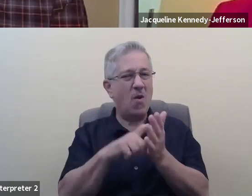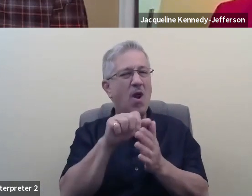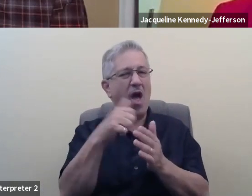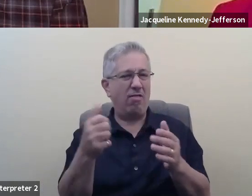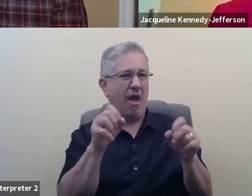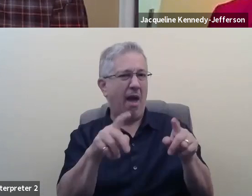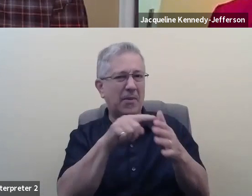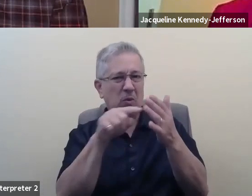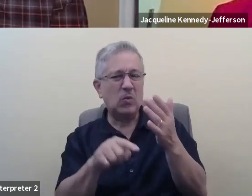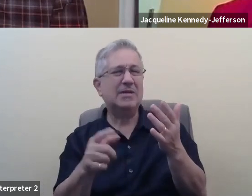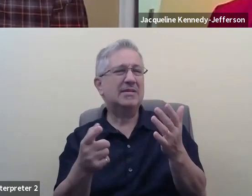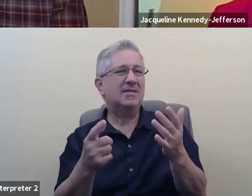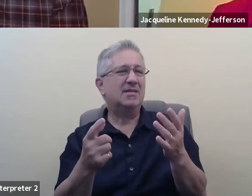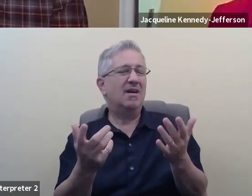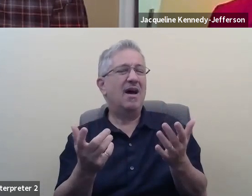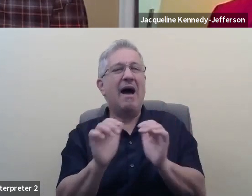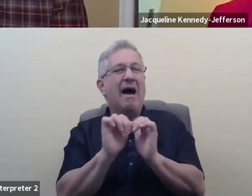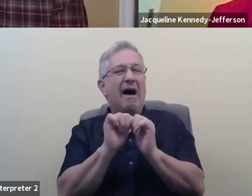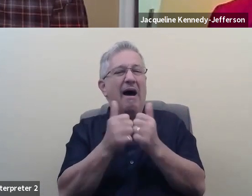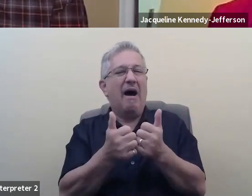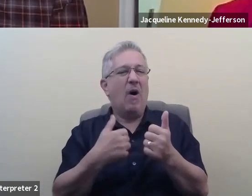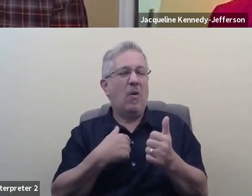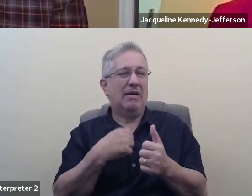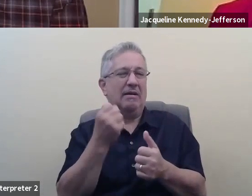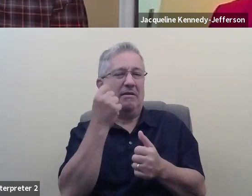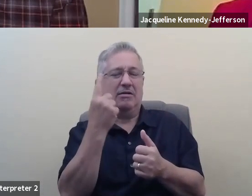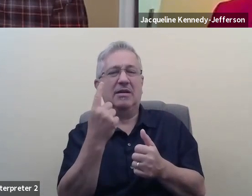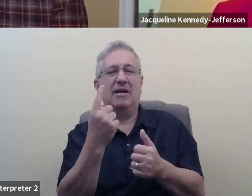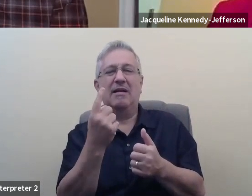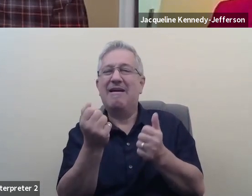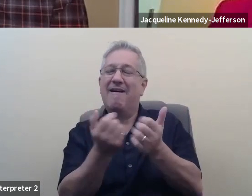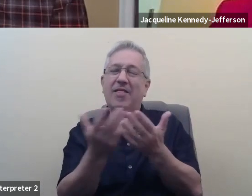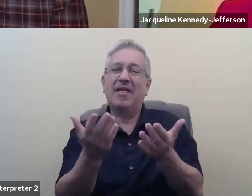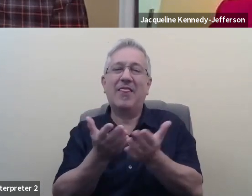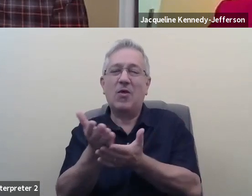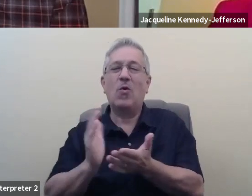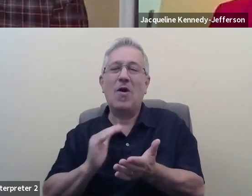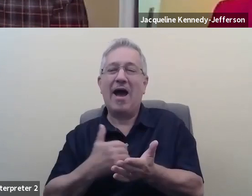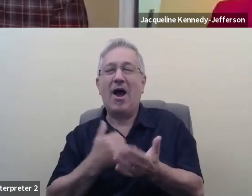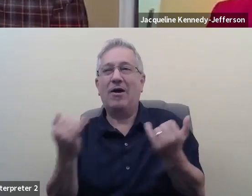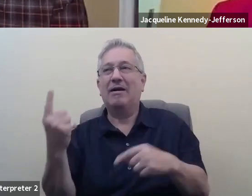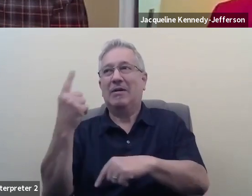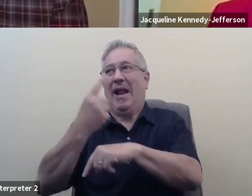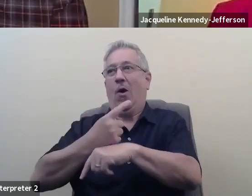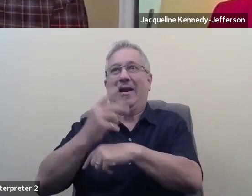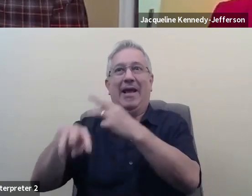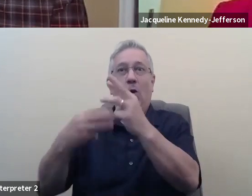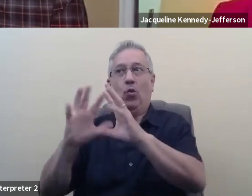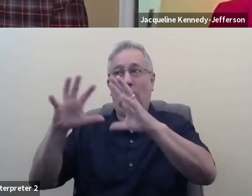opportunities that kind of developed out of everything that's happening in our environment today?